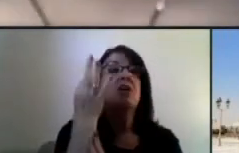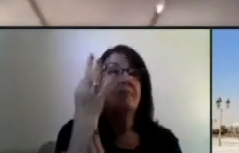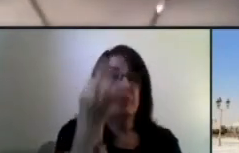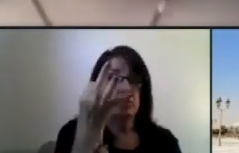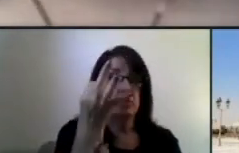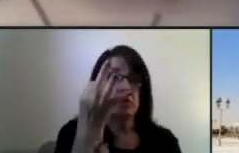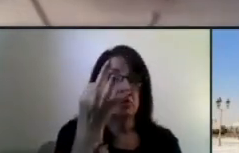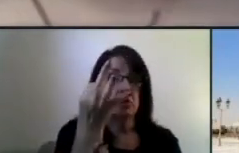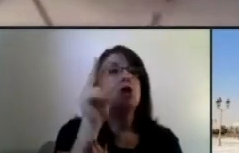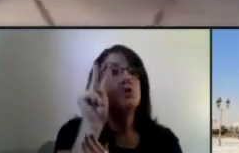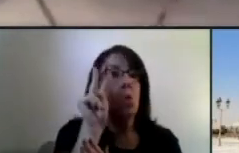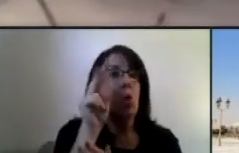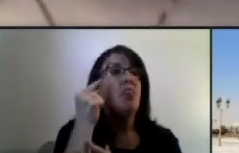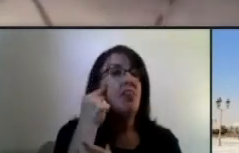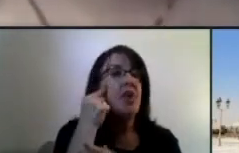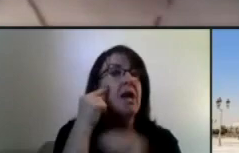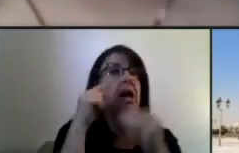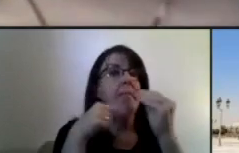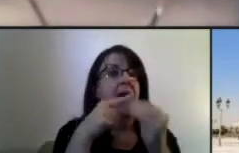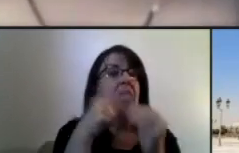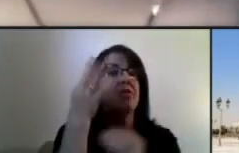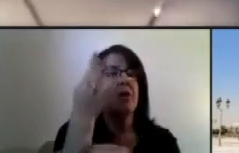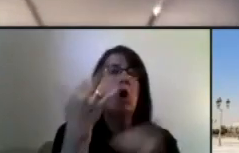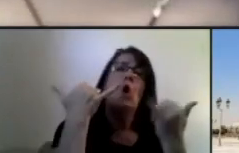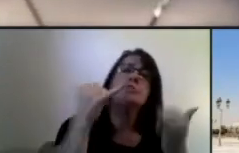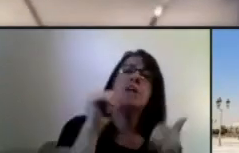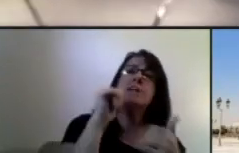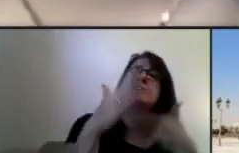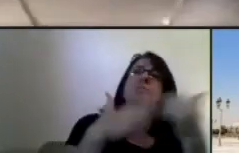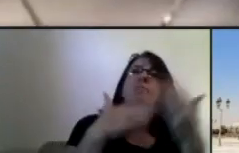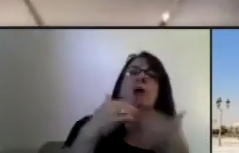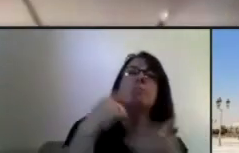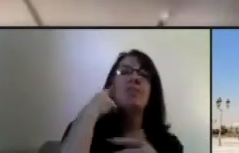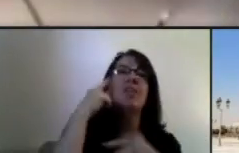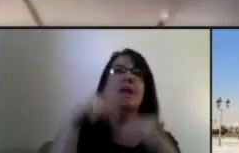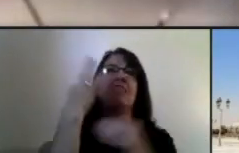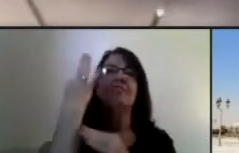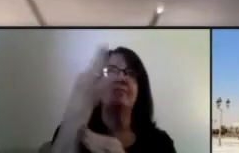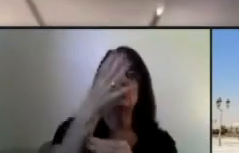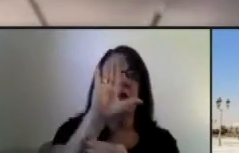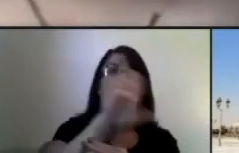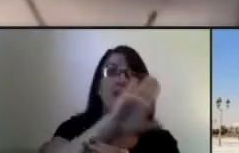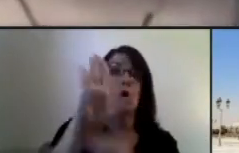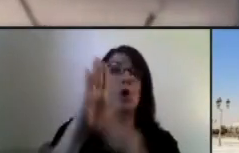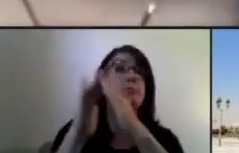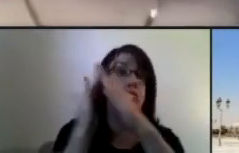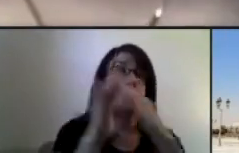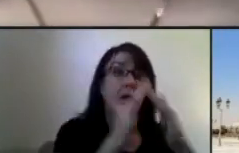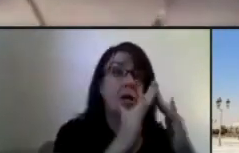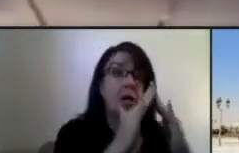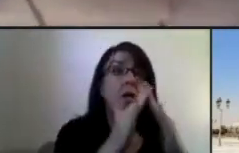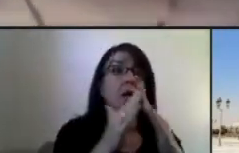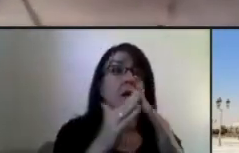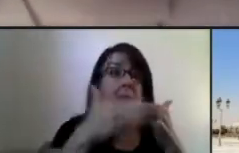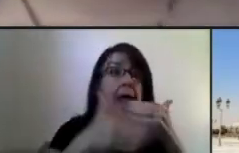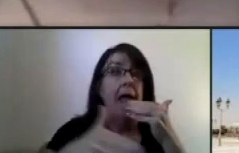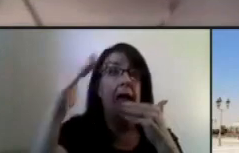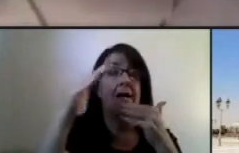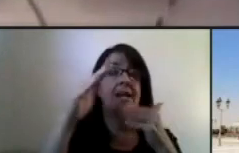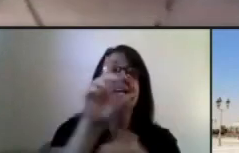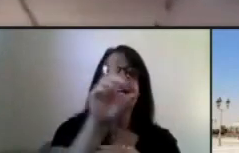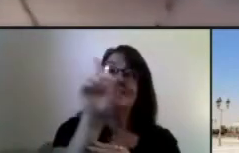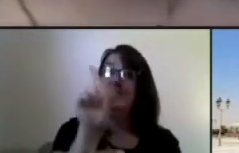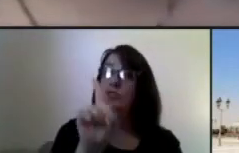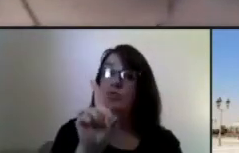thinking about the future, even though we think today it's not gonna matter, but we're thinking about our future and our communities. ahead. Detroit has,